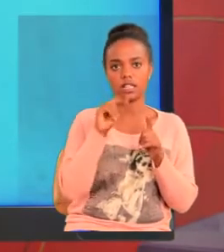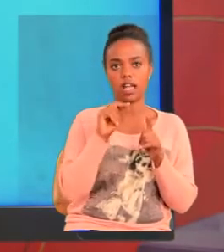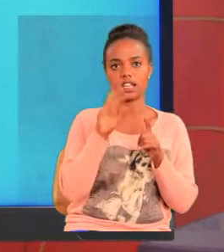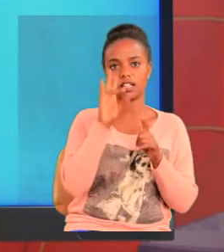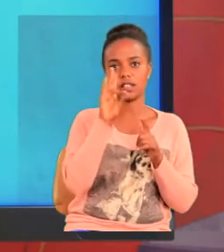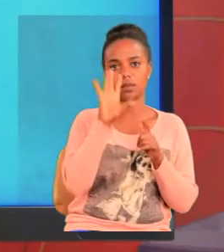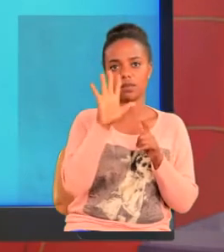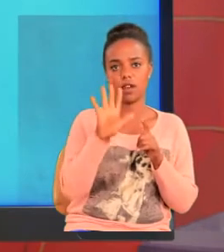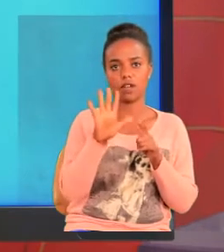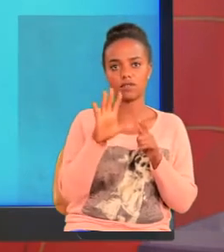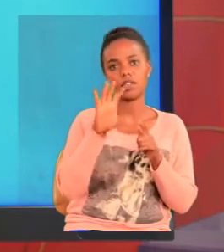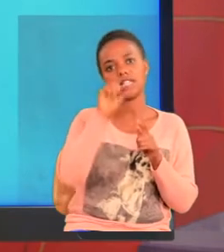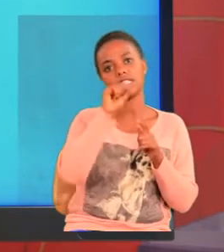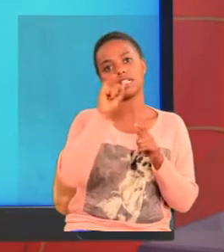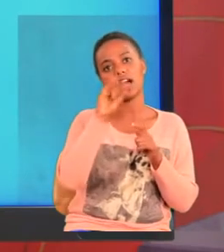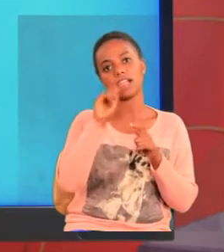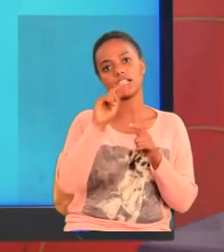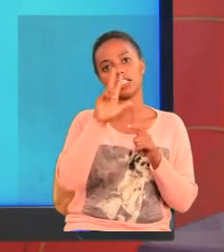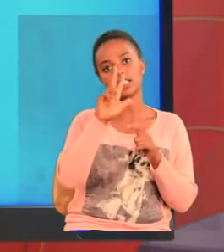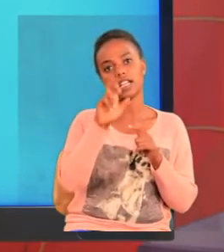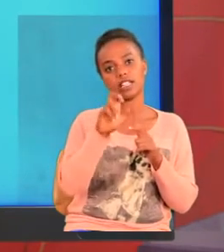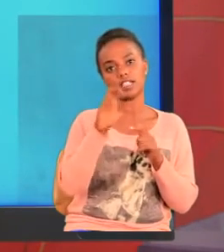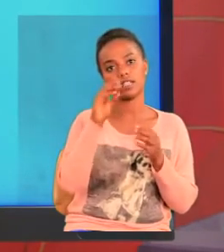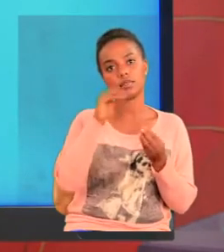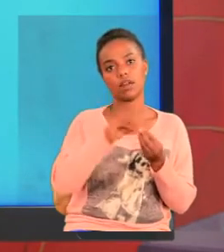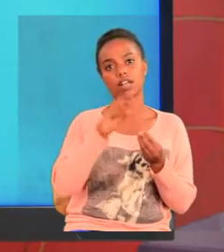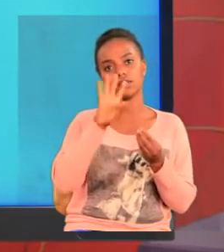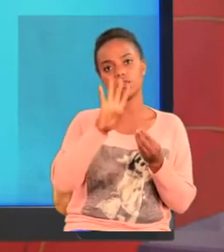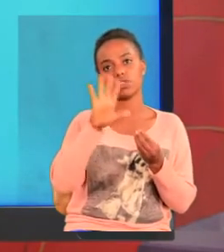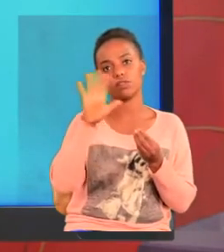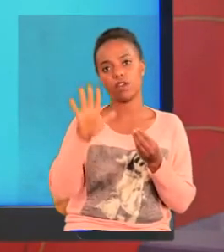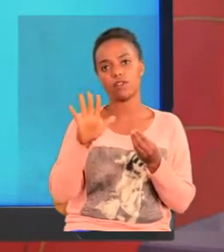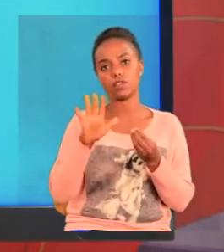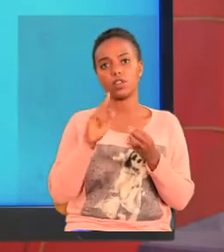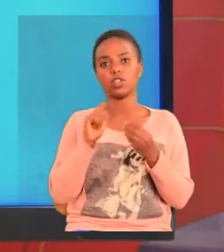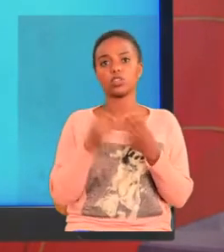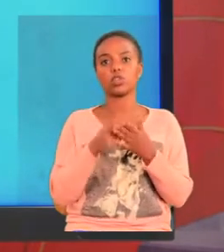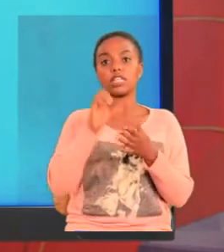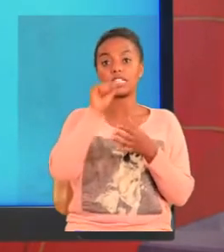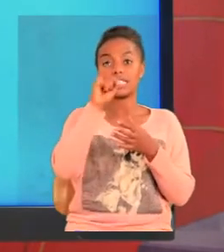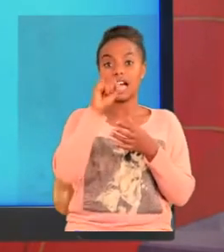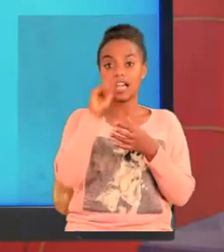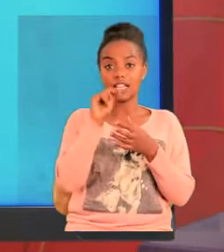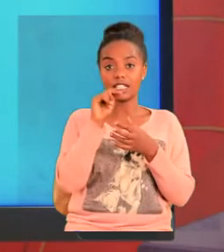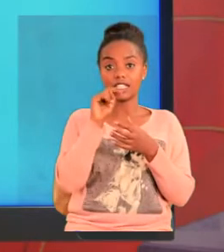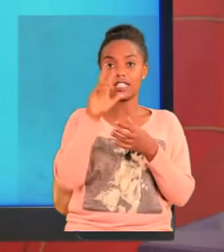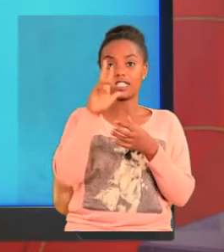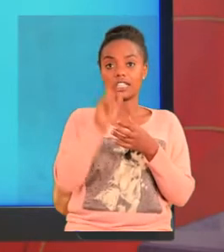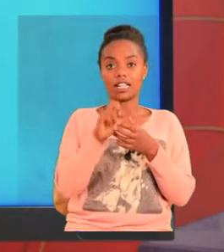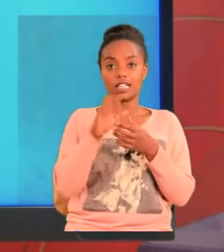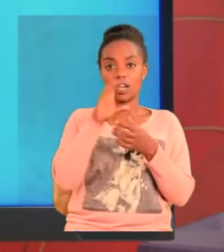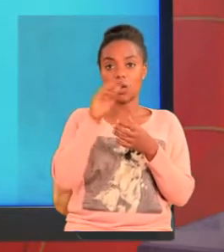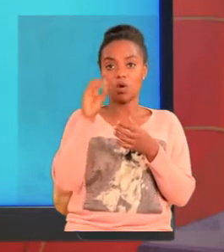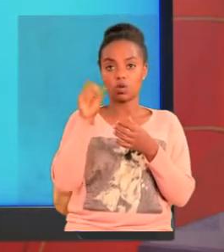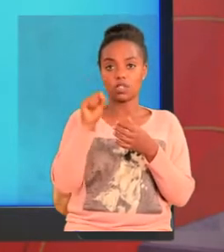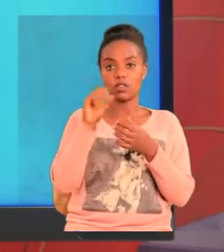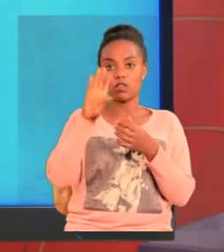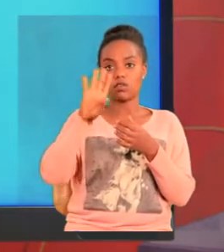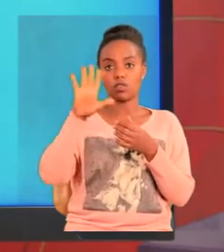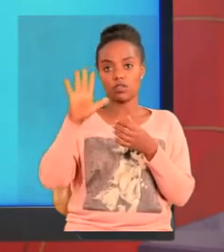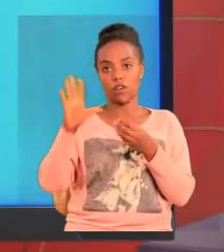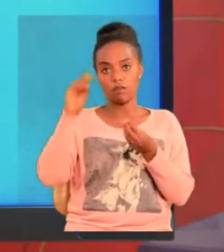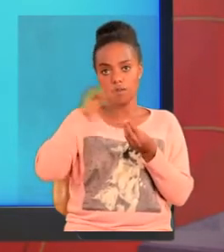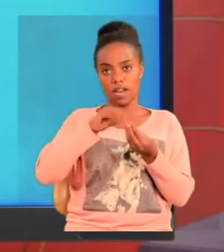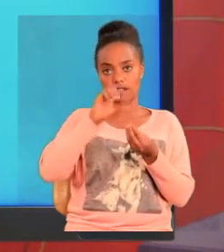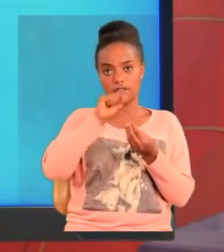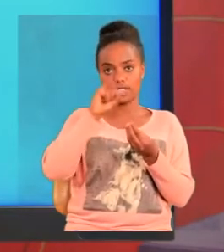form: sine 30 plus 45. So this equal to this sine 30 cos 45 plus